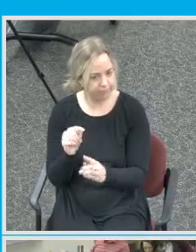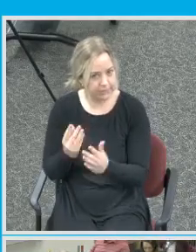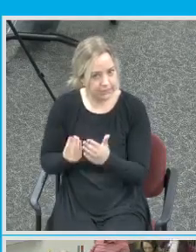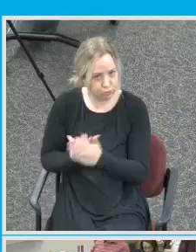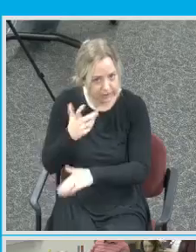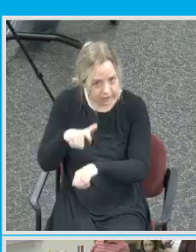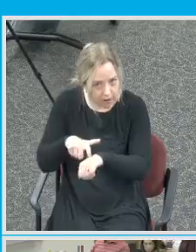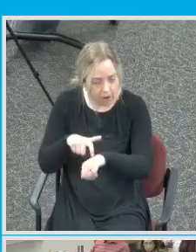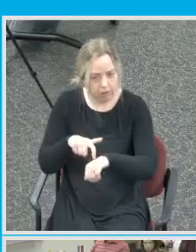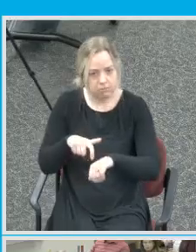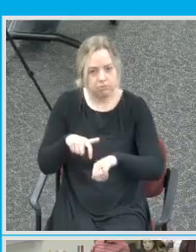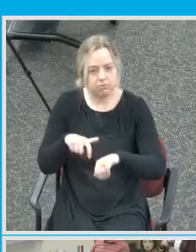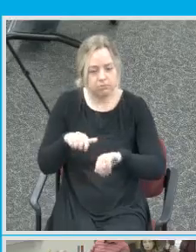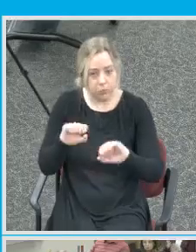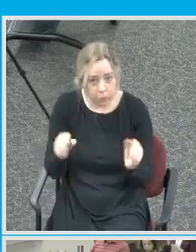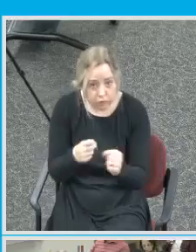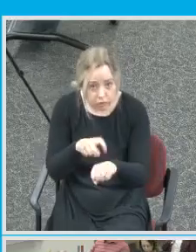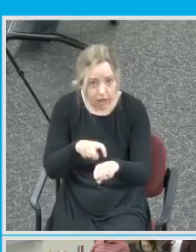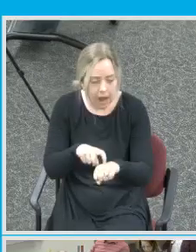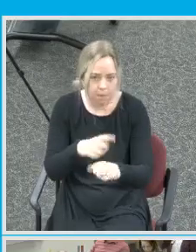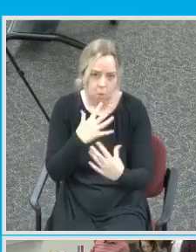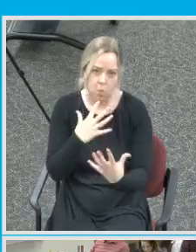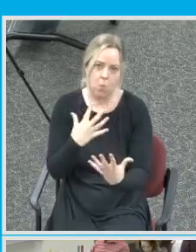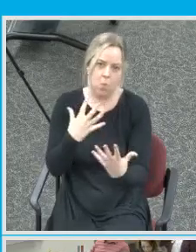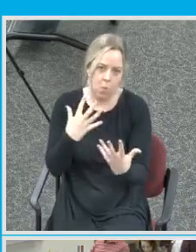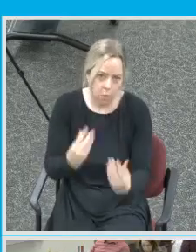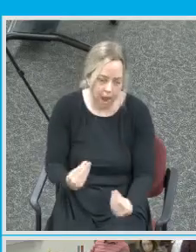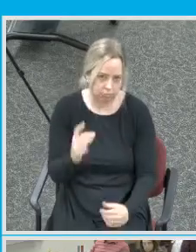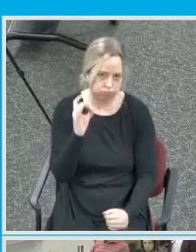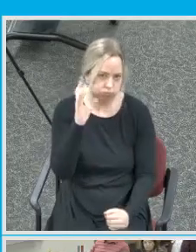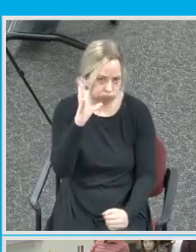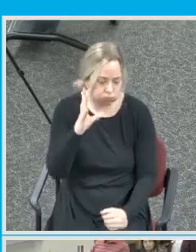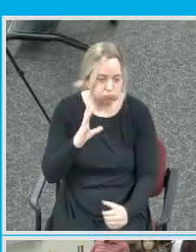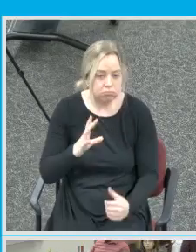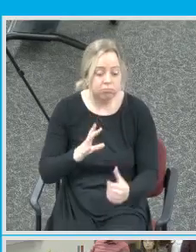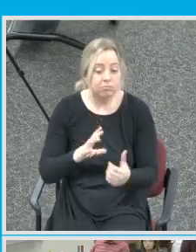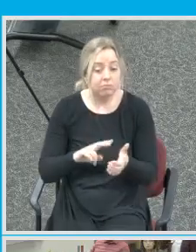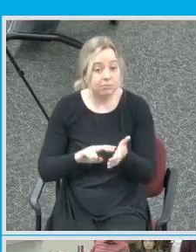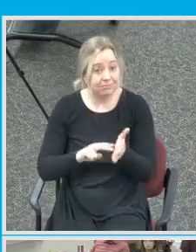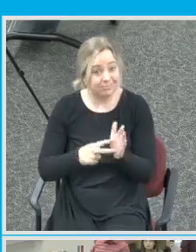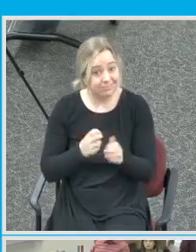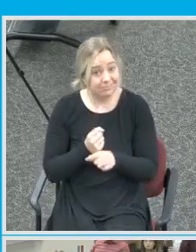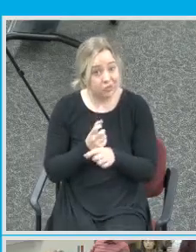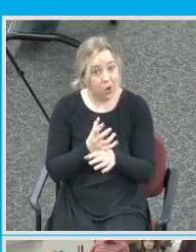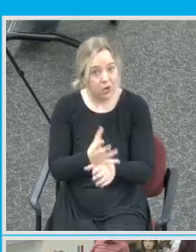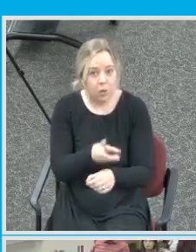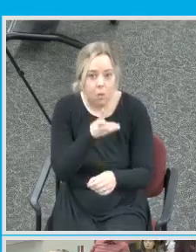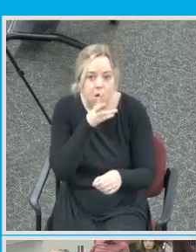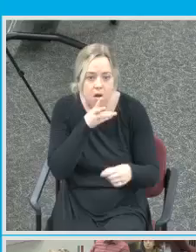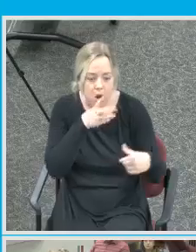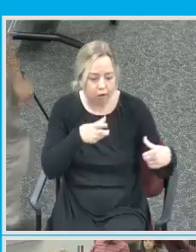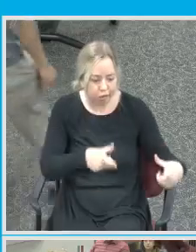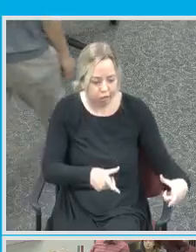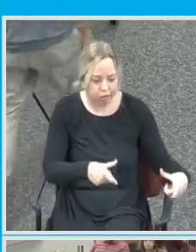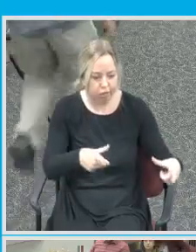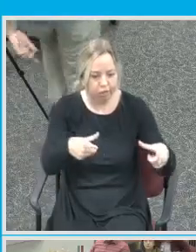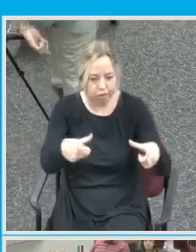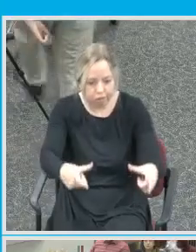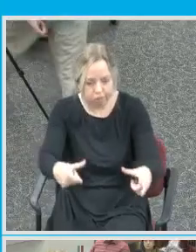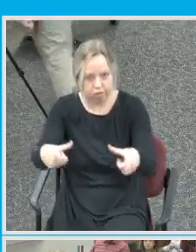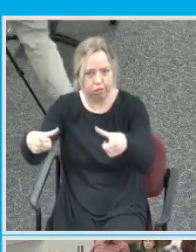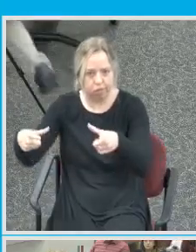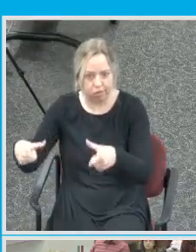and very, very wet spring, which has led to a lot of pooling of water all over the